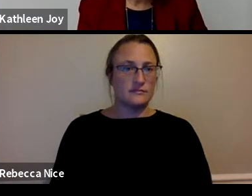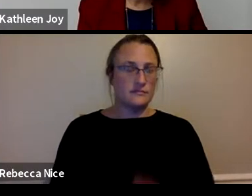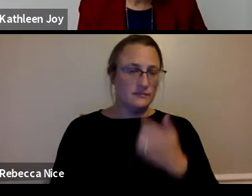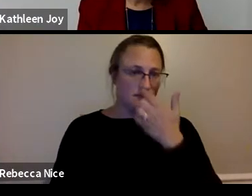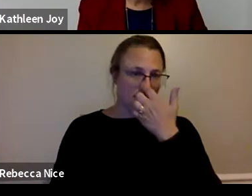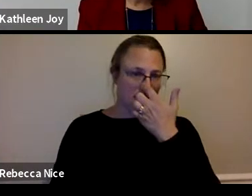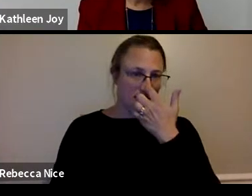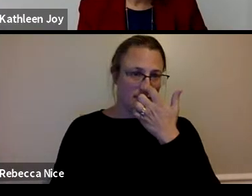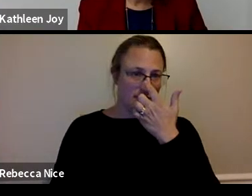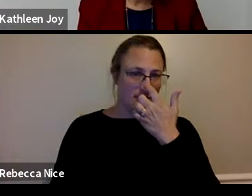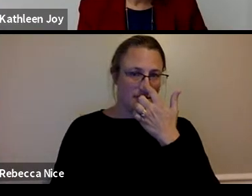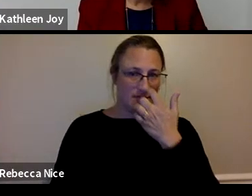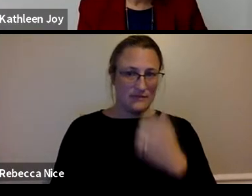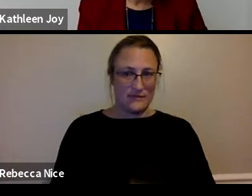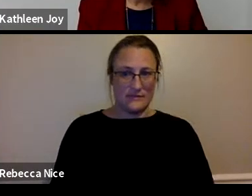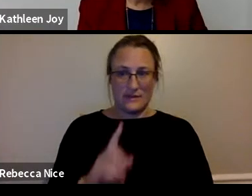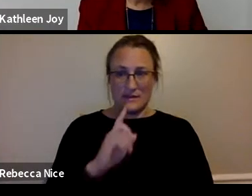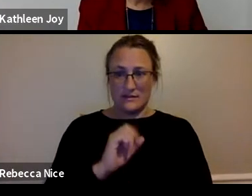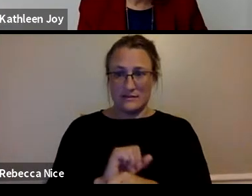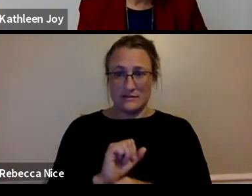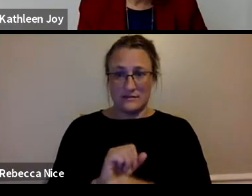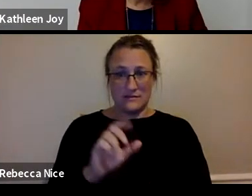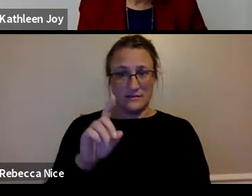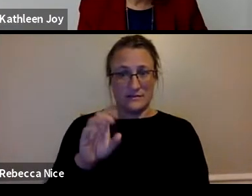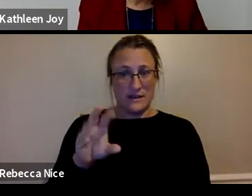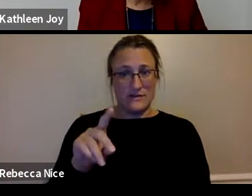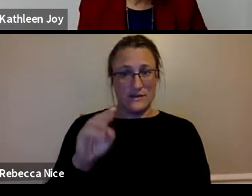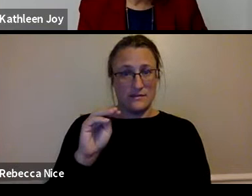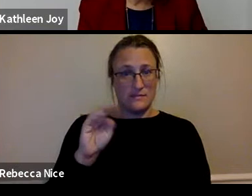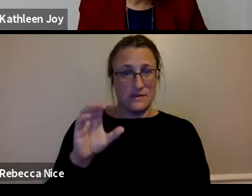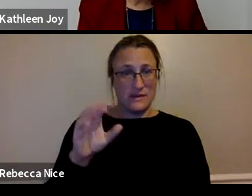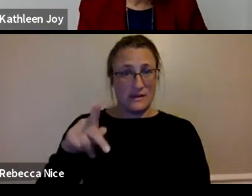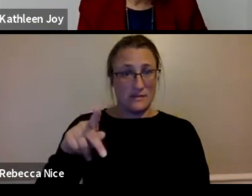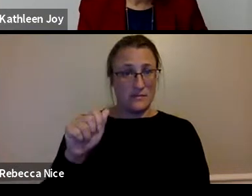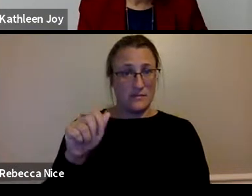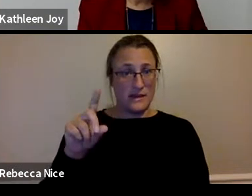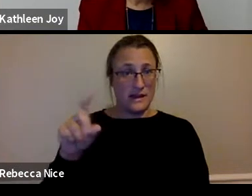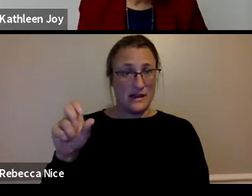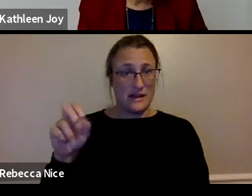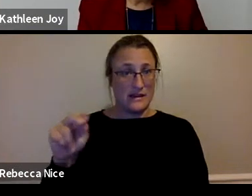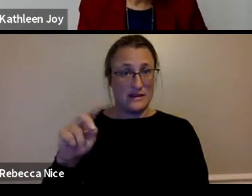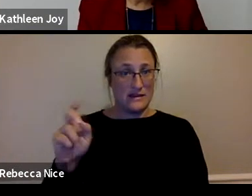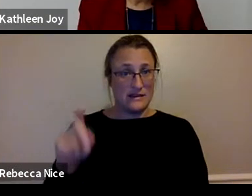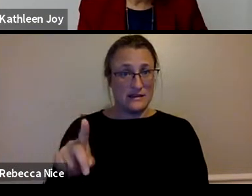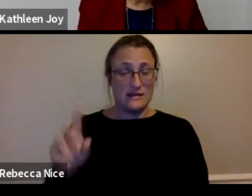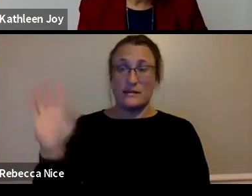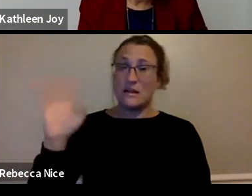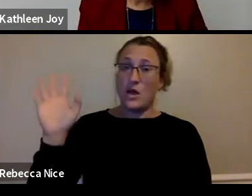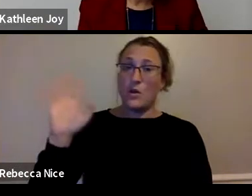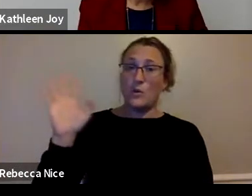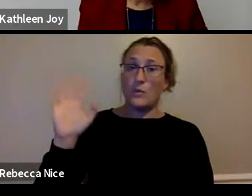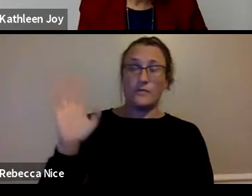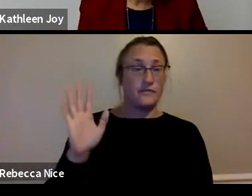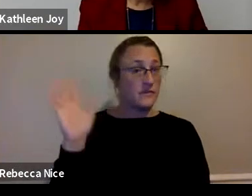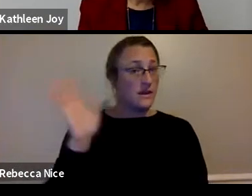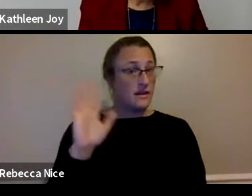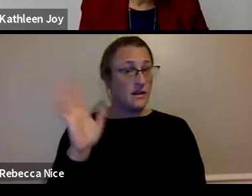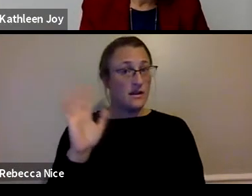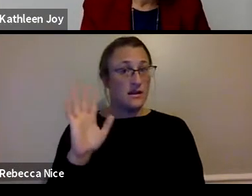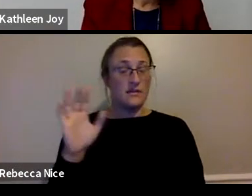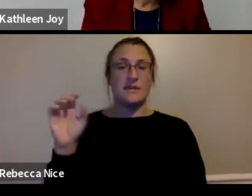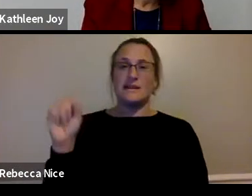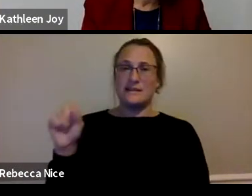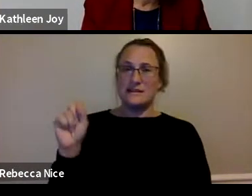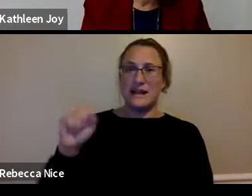It is David McPadden, question mark. I'm not sure. Yes, hello? Hello. Yes,